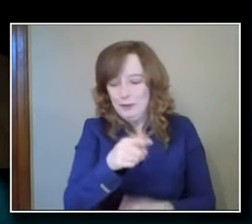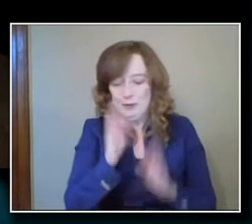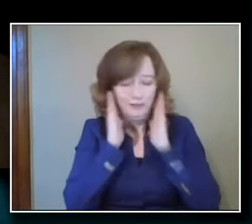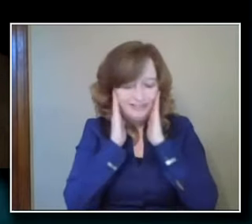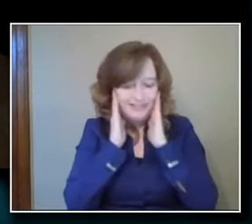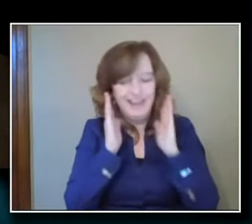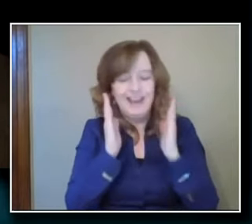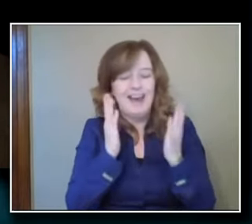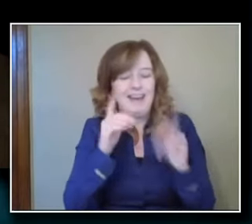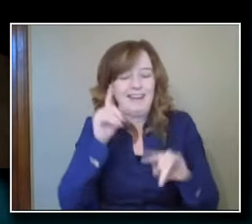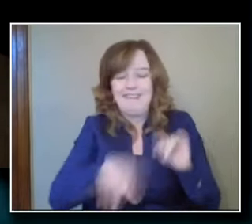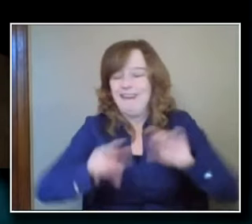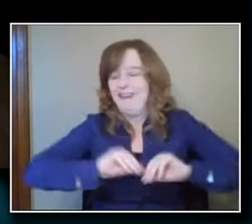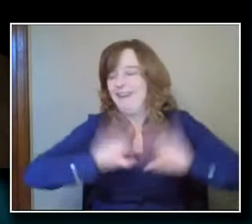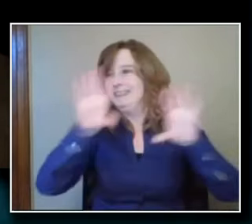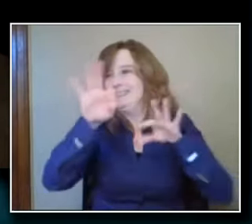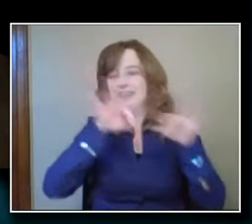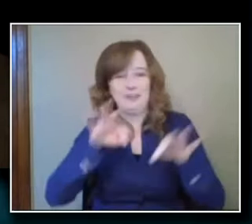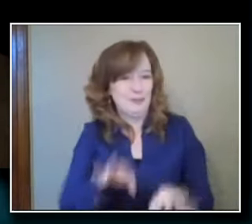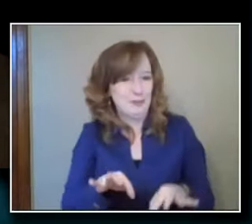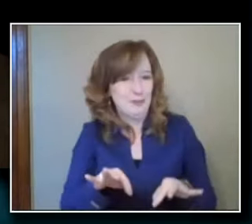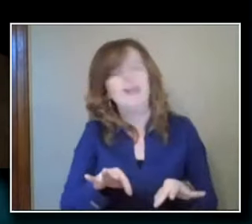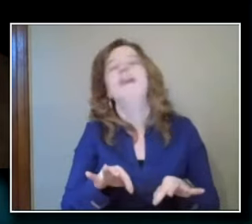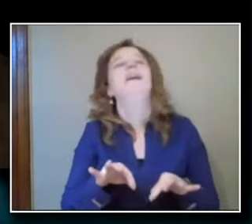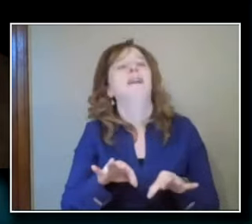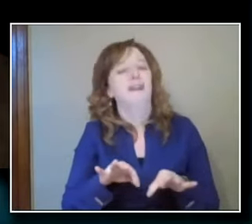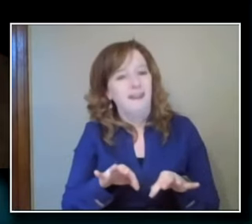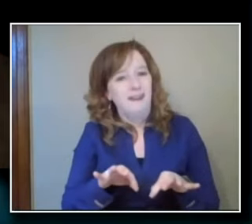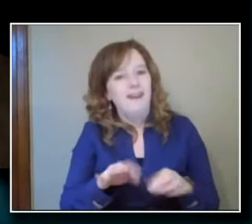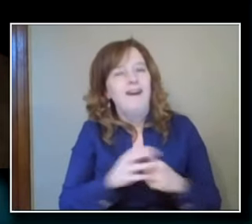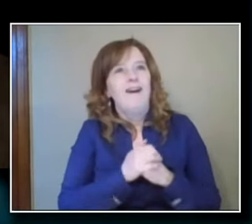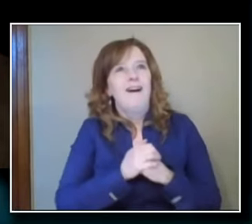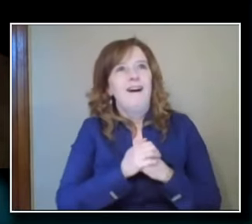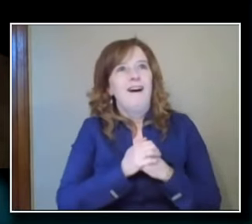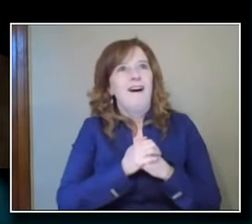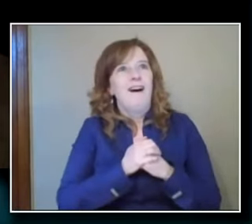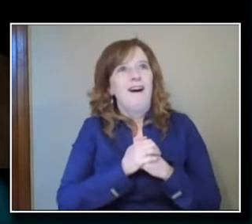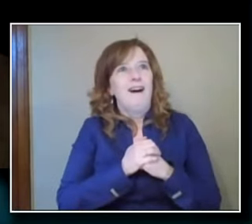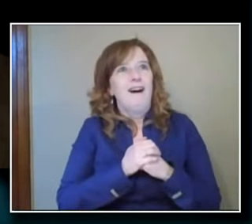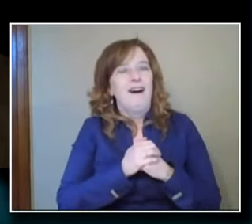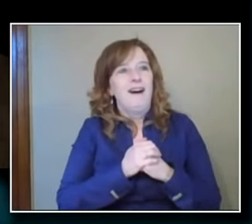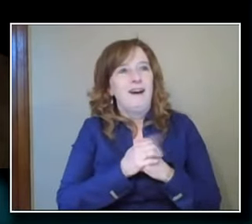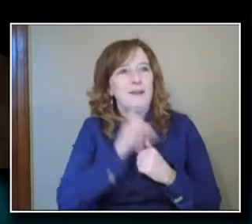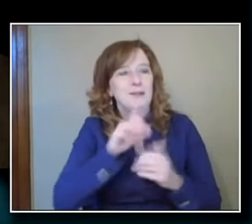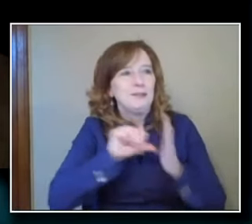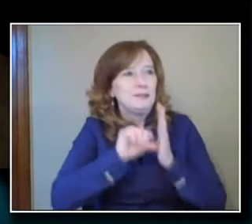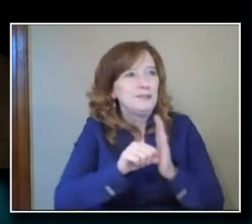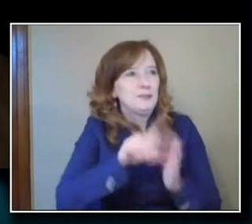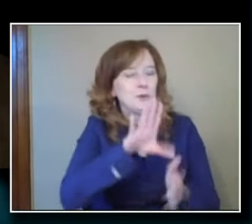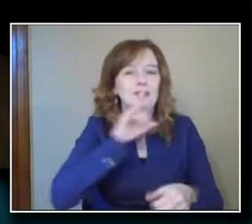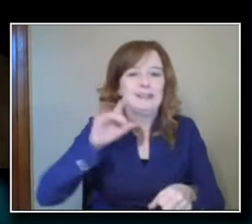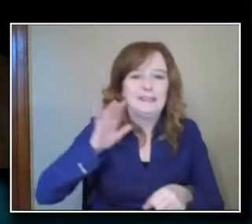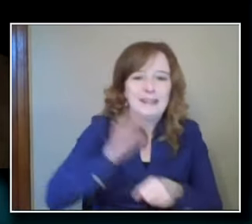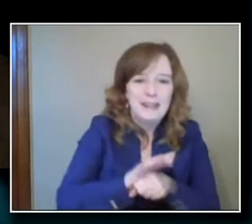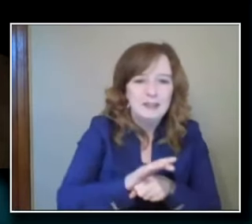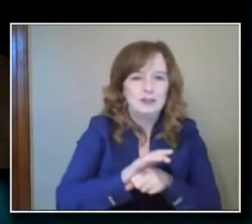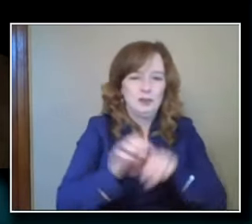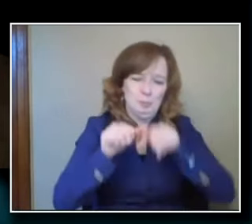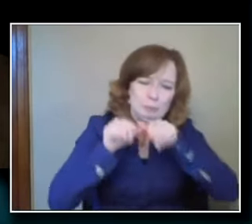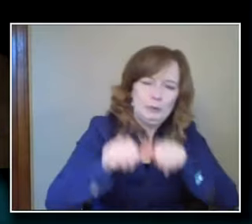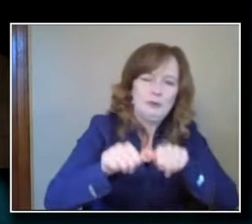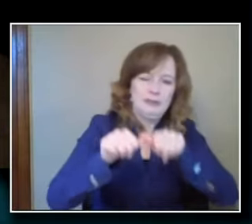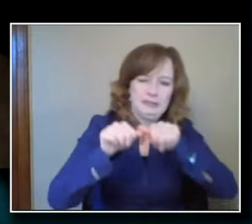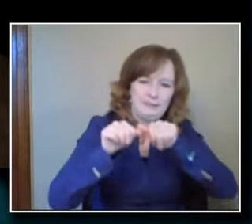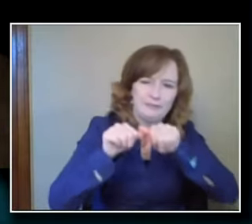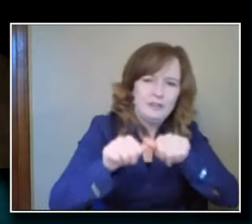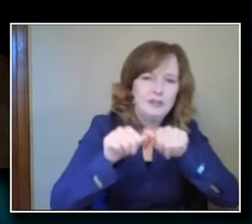tell you how impressed I am by your dedication, your perseverance, and most of